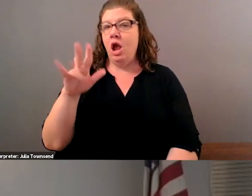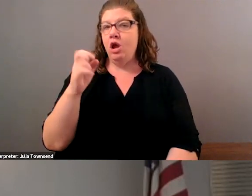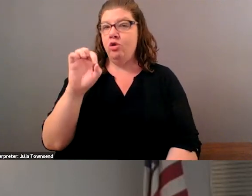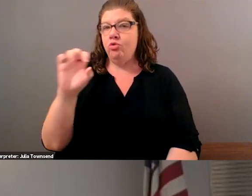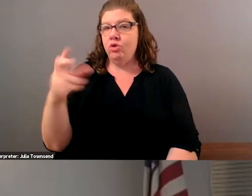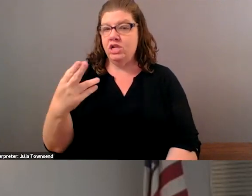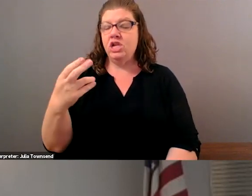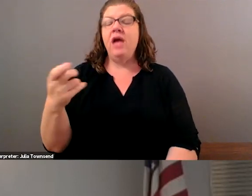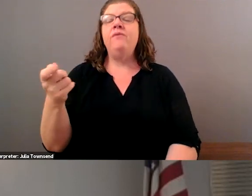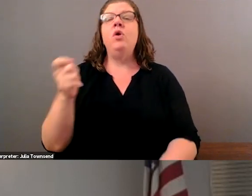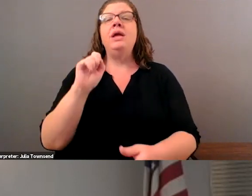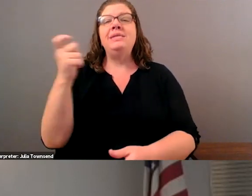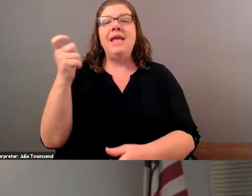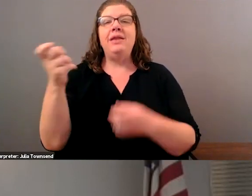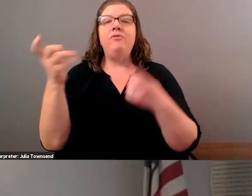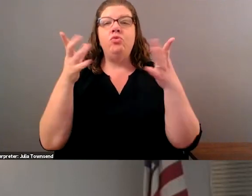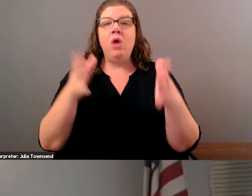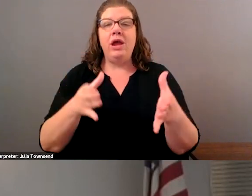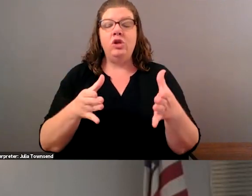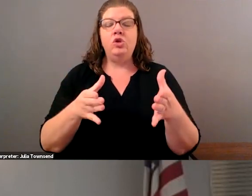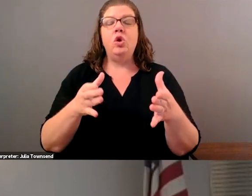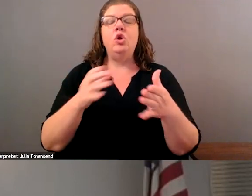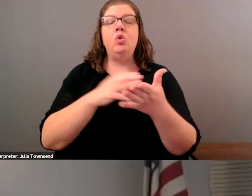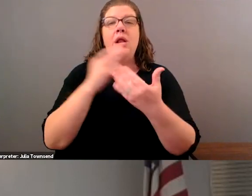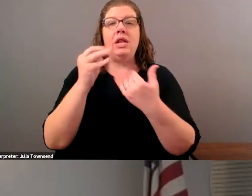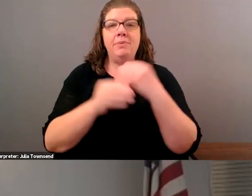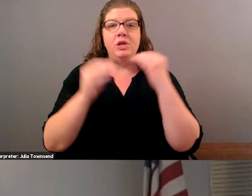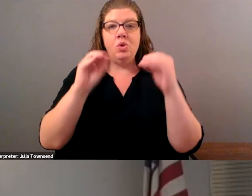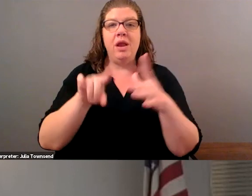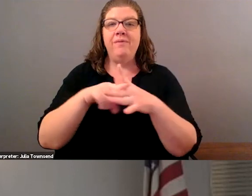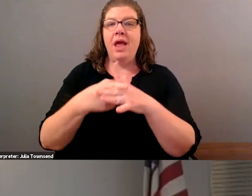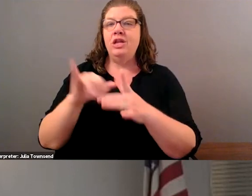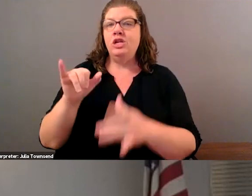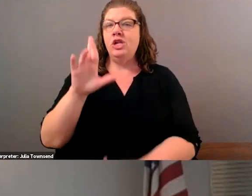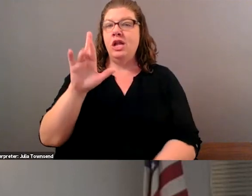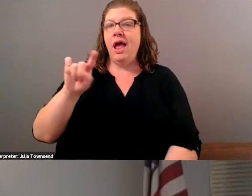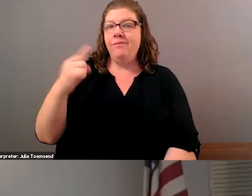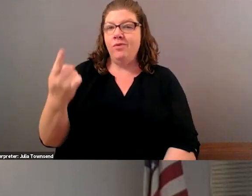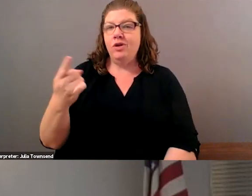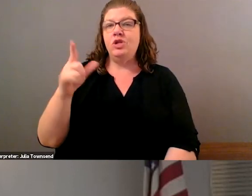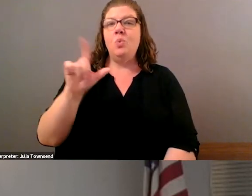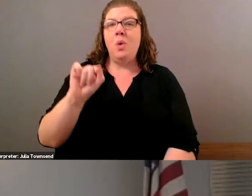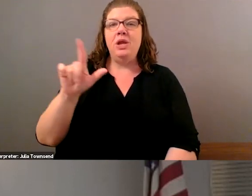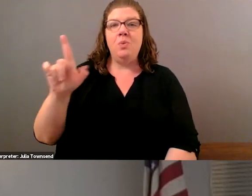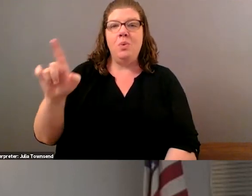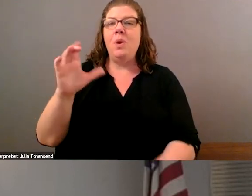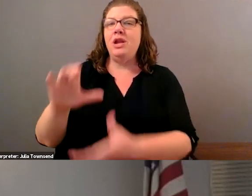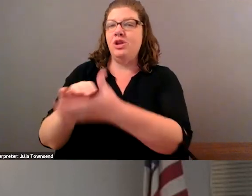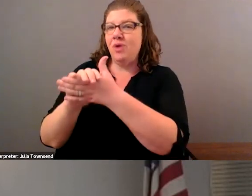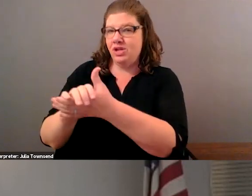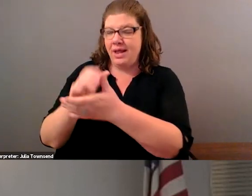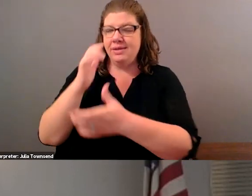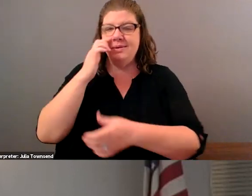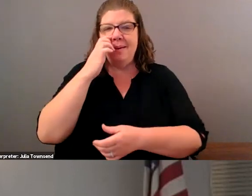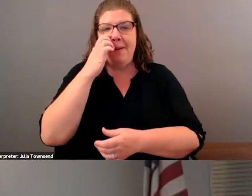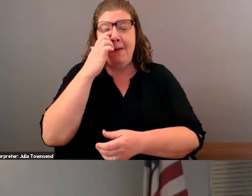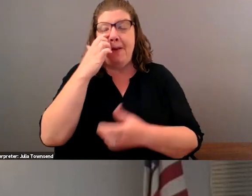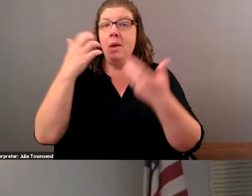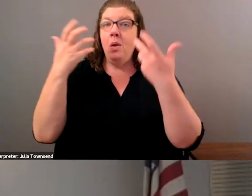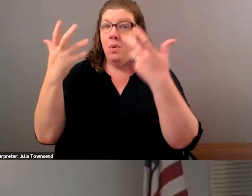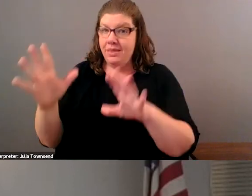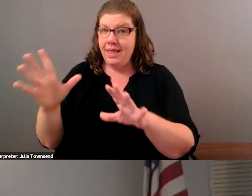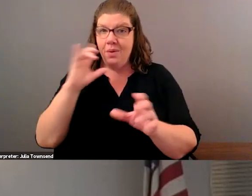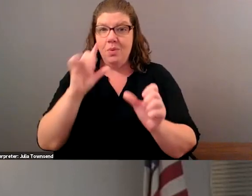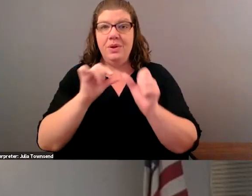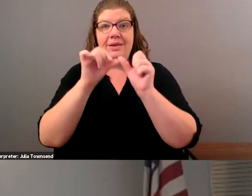for Curriculum and Instruction effective July 1st, 2021. Congratulations. And with that, we'll continue